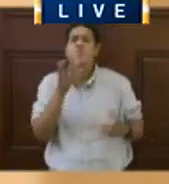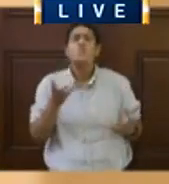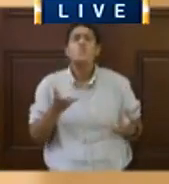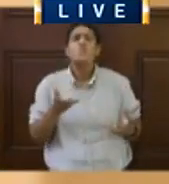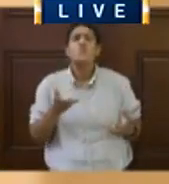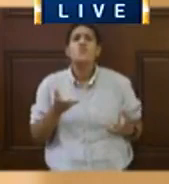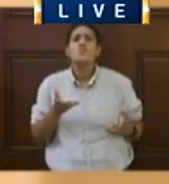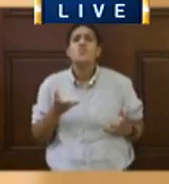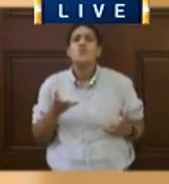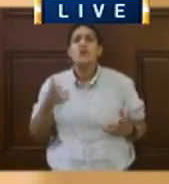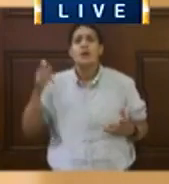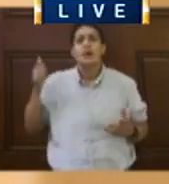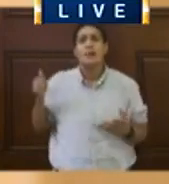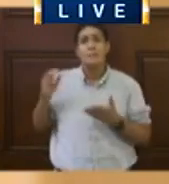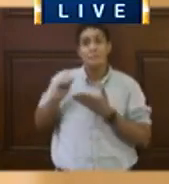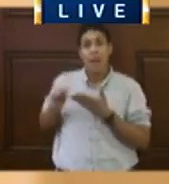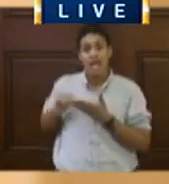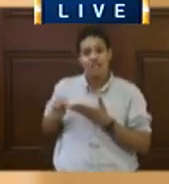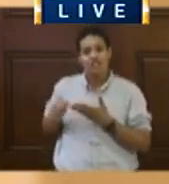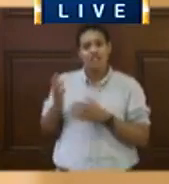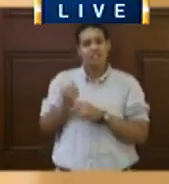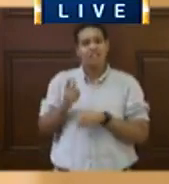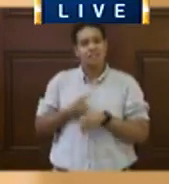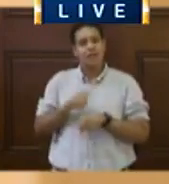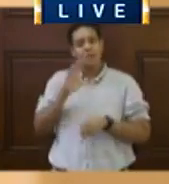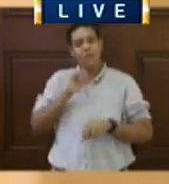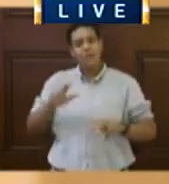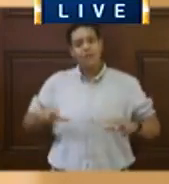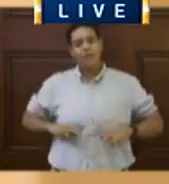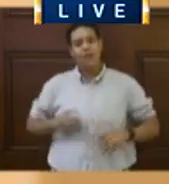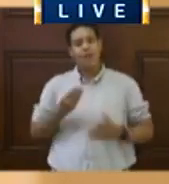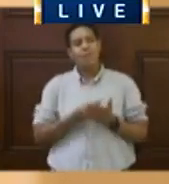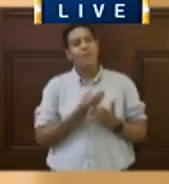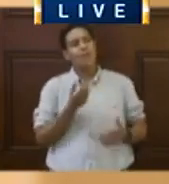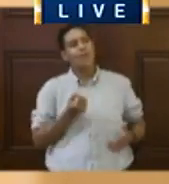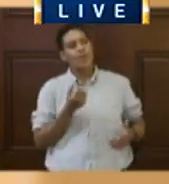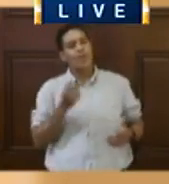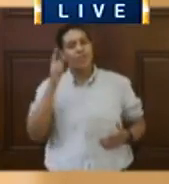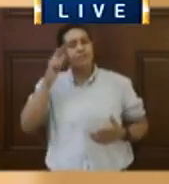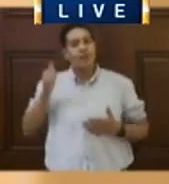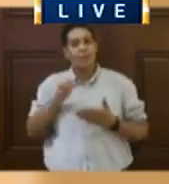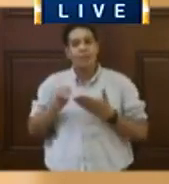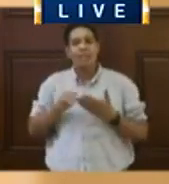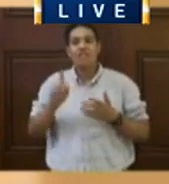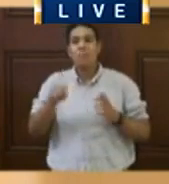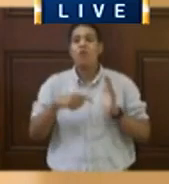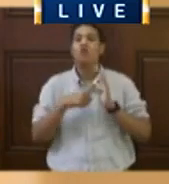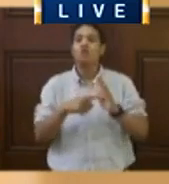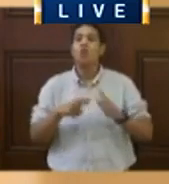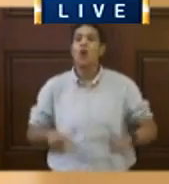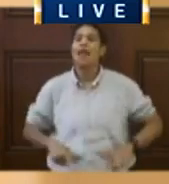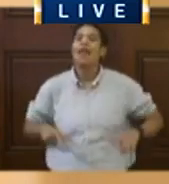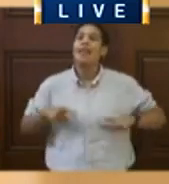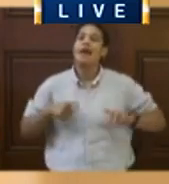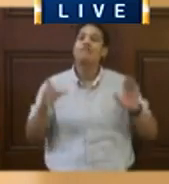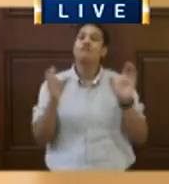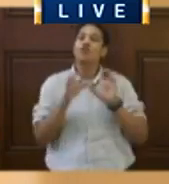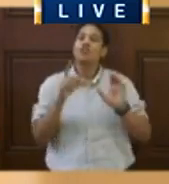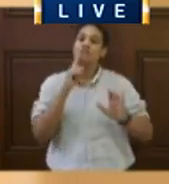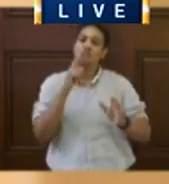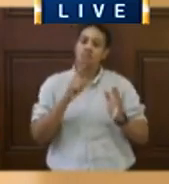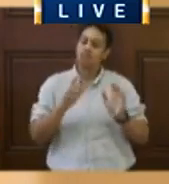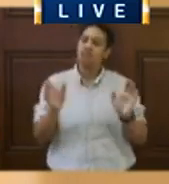of a pension, and normally if you're in receipt of a pension, you have to have a life certificate that certifies and verifies that you